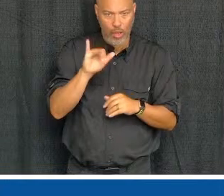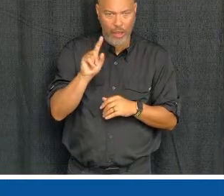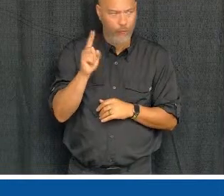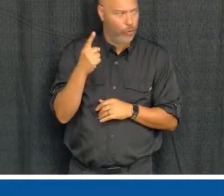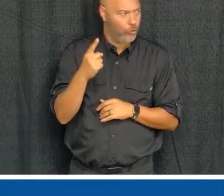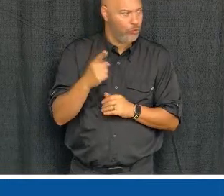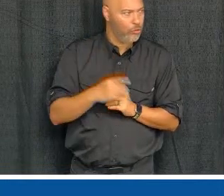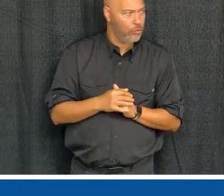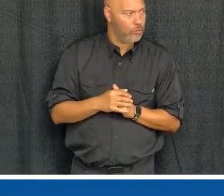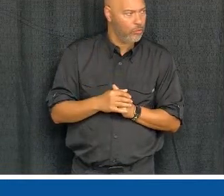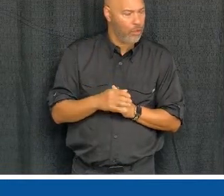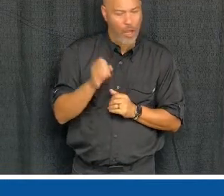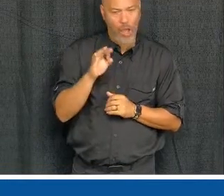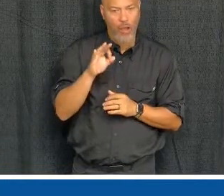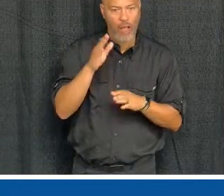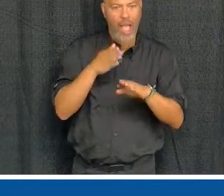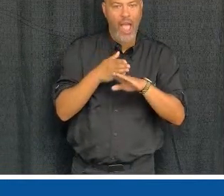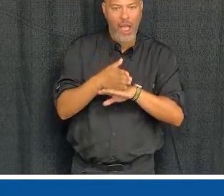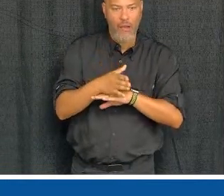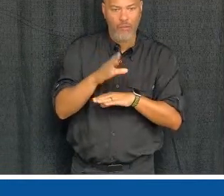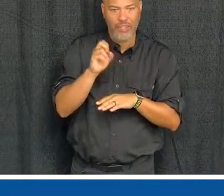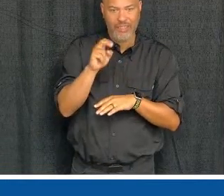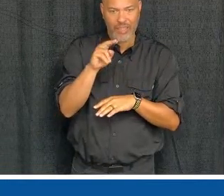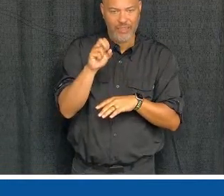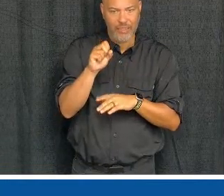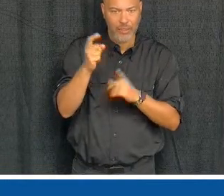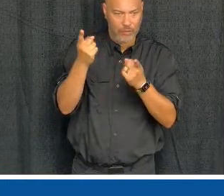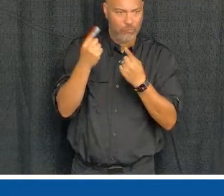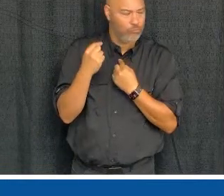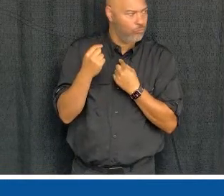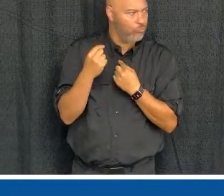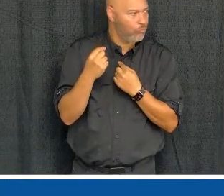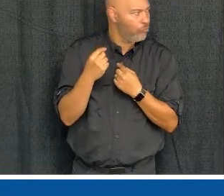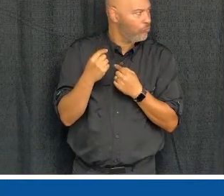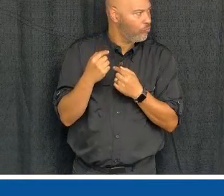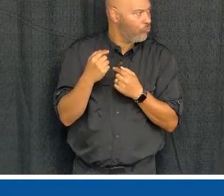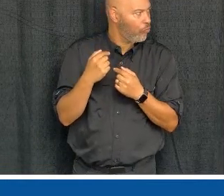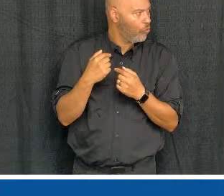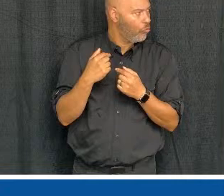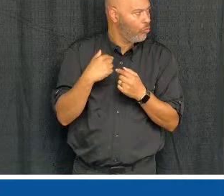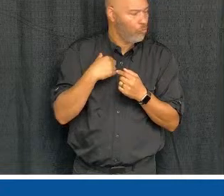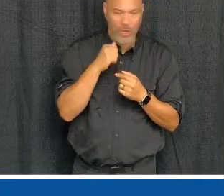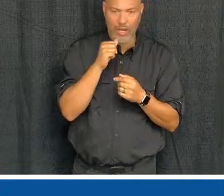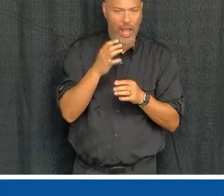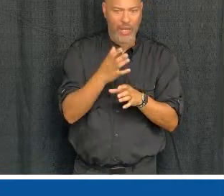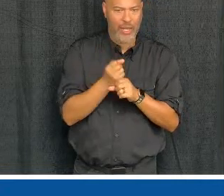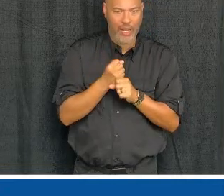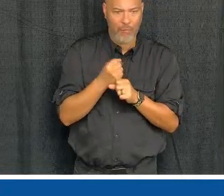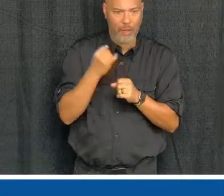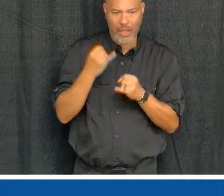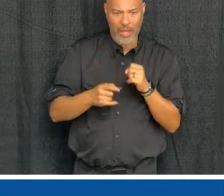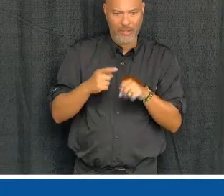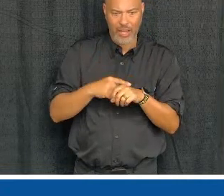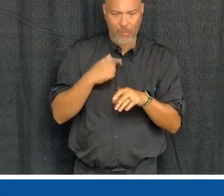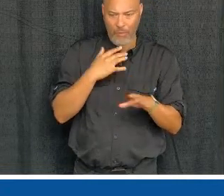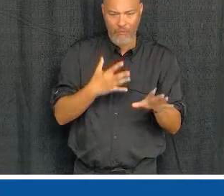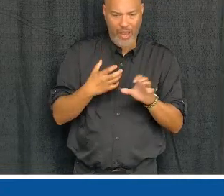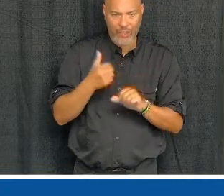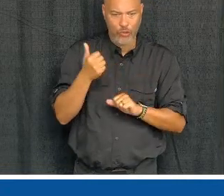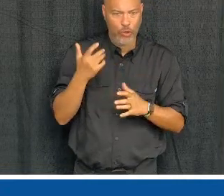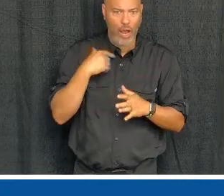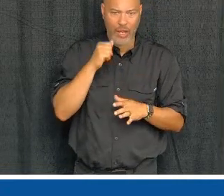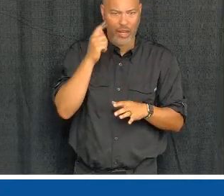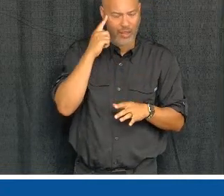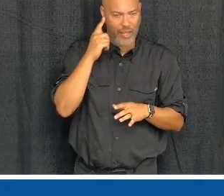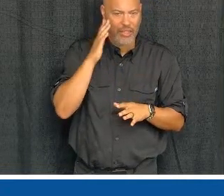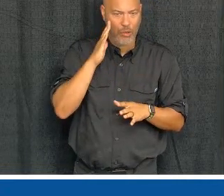1st after the census numbers come in. We didn't get them in any speed this last time. I wouldn't imagine that they would be